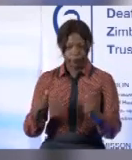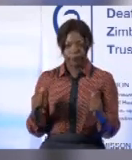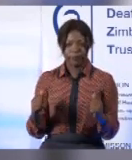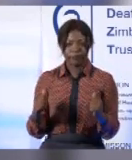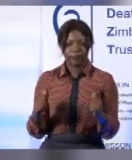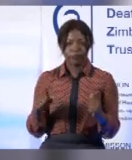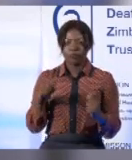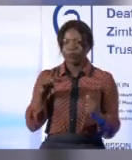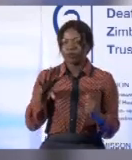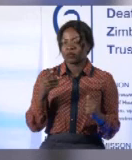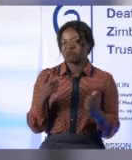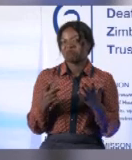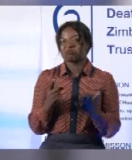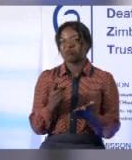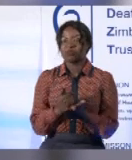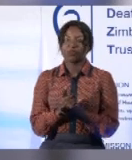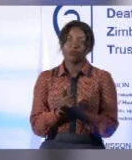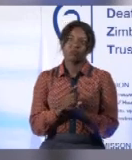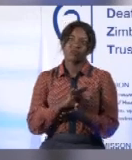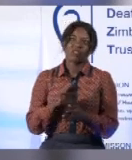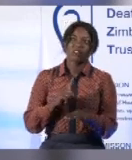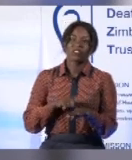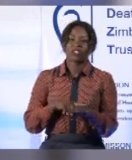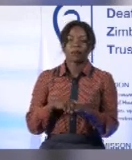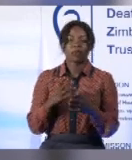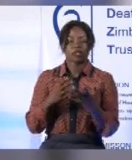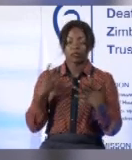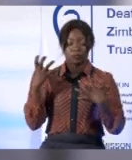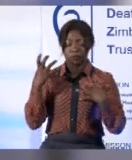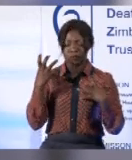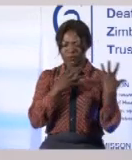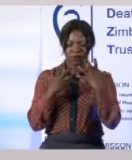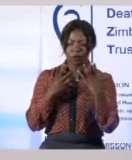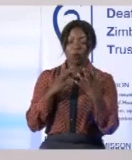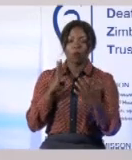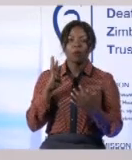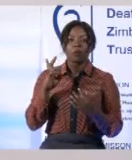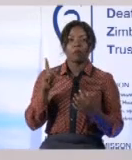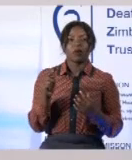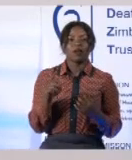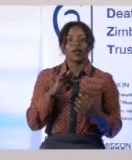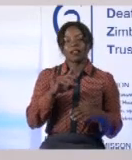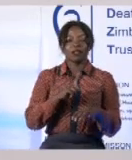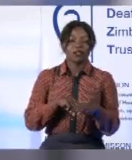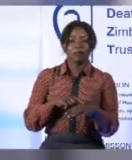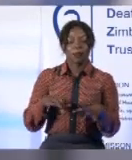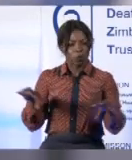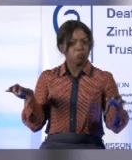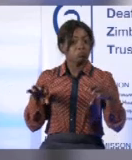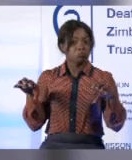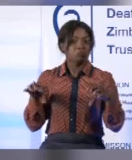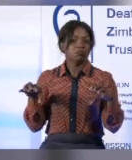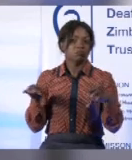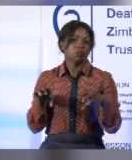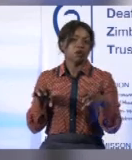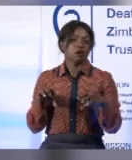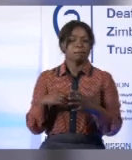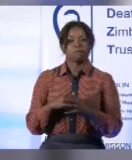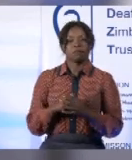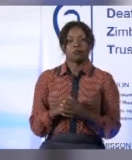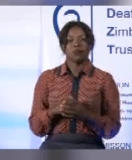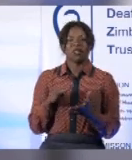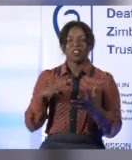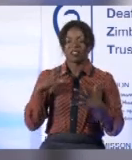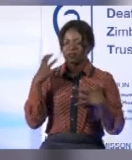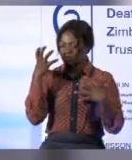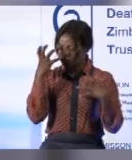So I do, sometimes it's stressing like other jobs, and we sometimes suffer